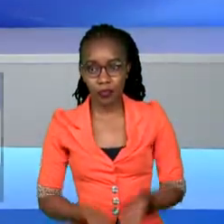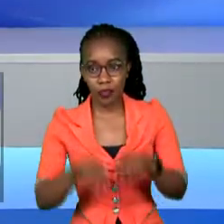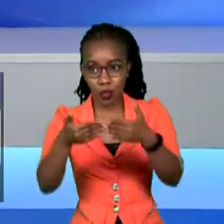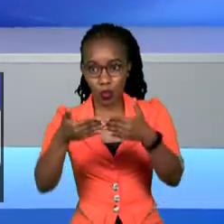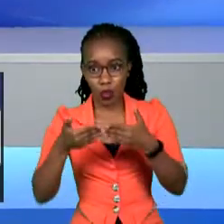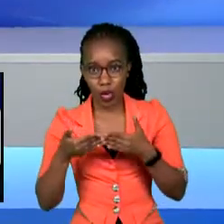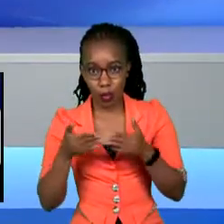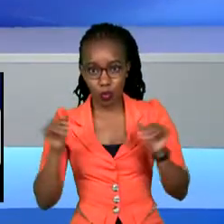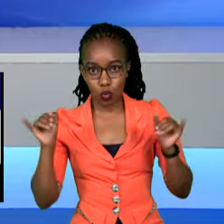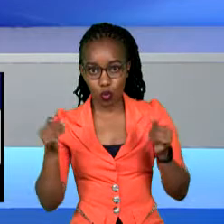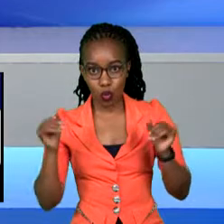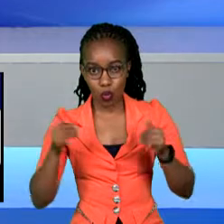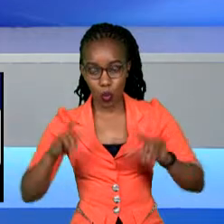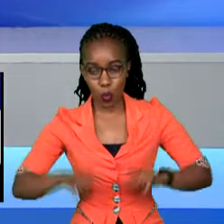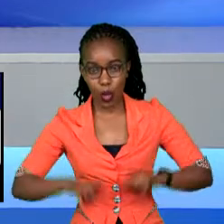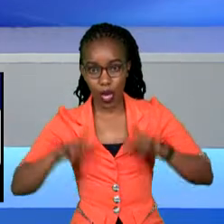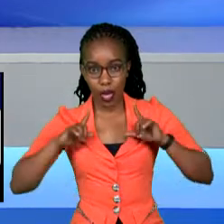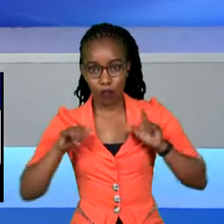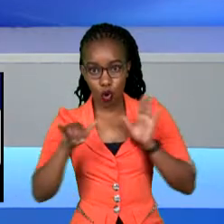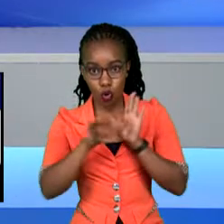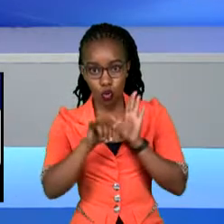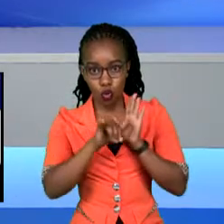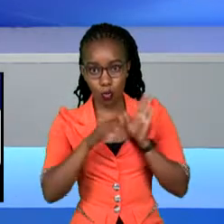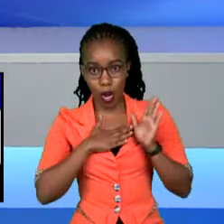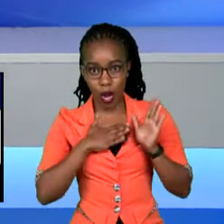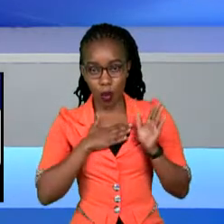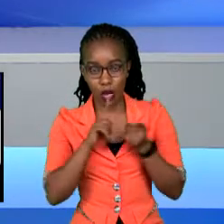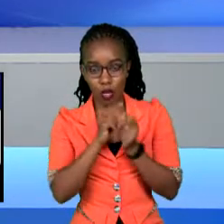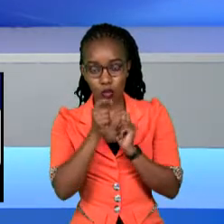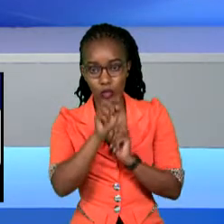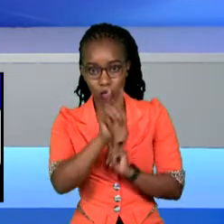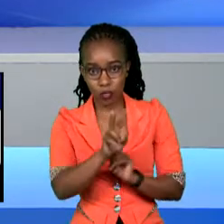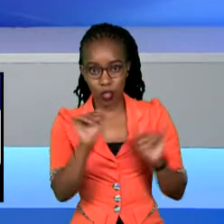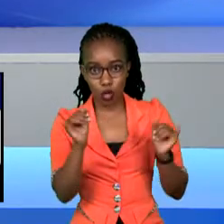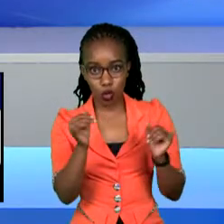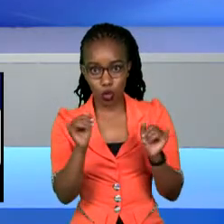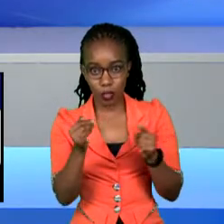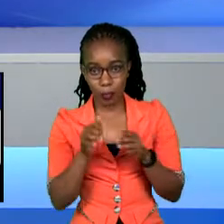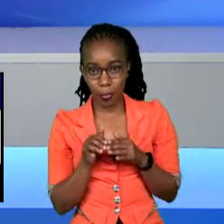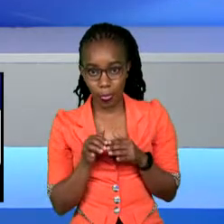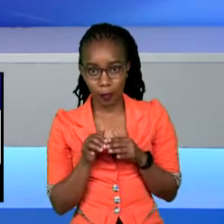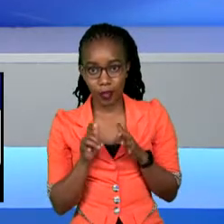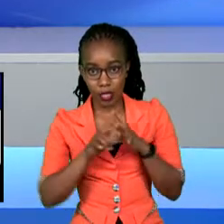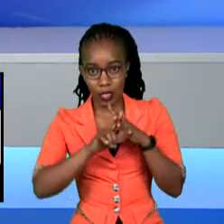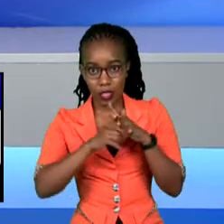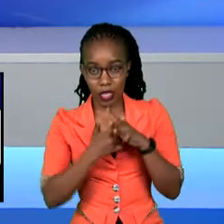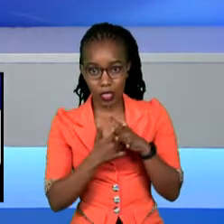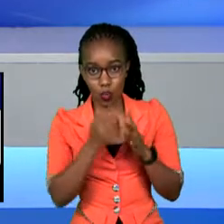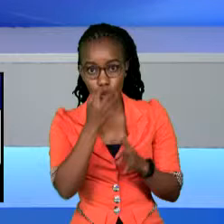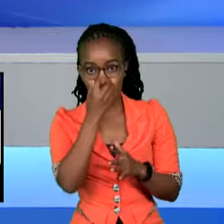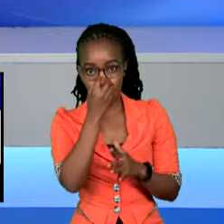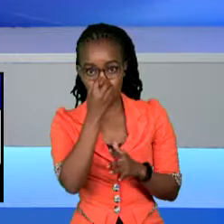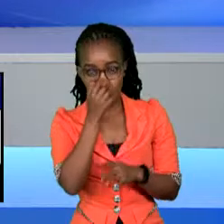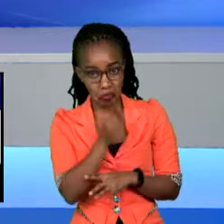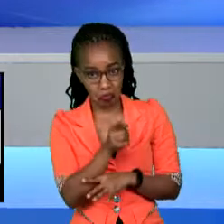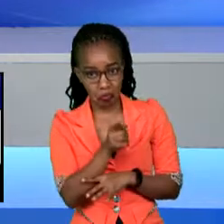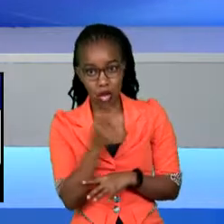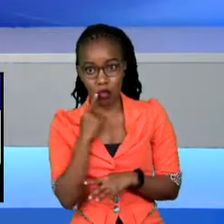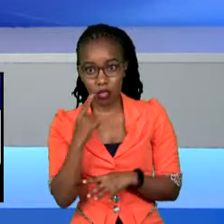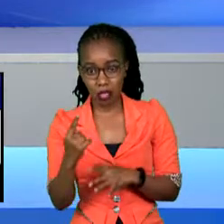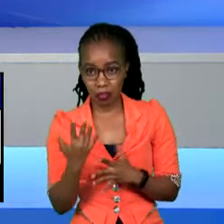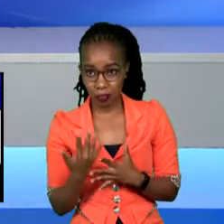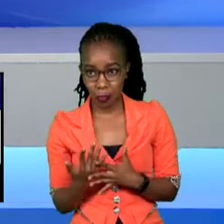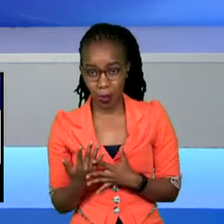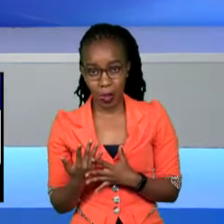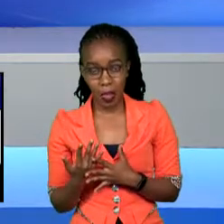Welcome to the broadcast. We are live on our YouTube channel, that is Switch TV News. Now, we start off with Deputy President, where he has said that, and